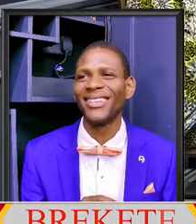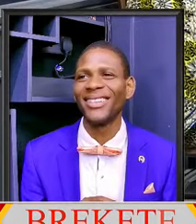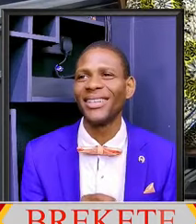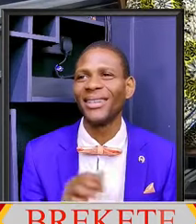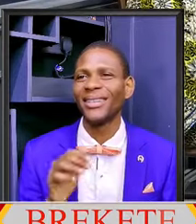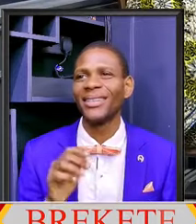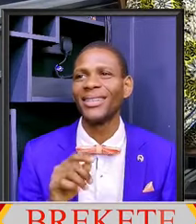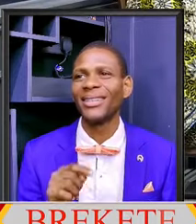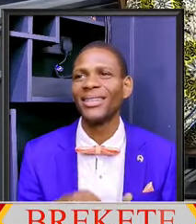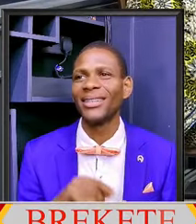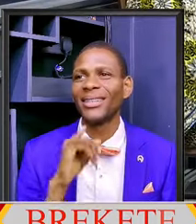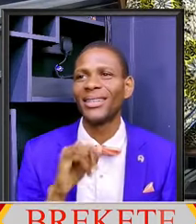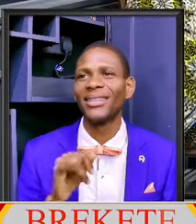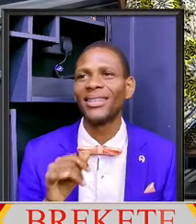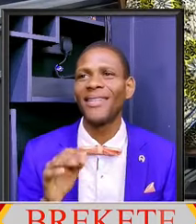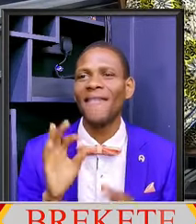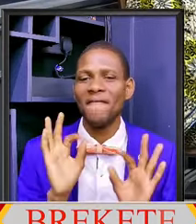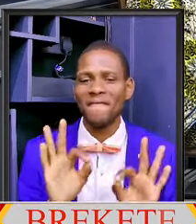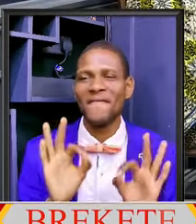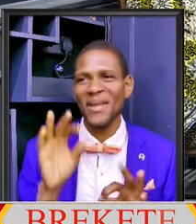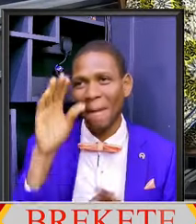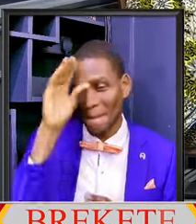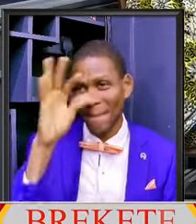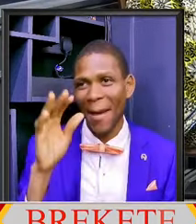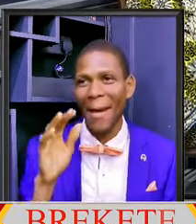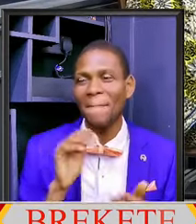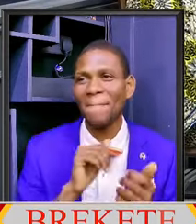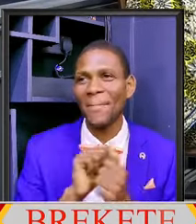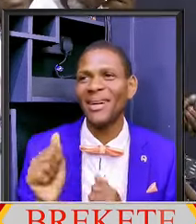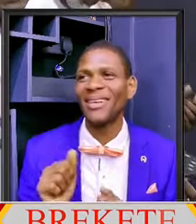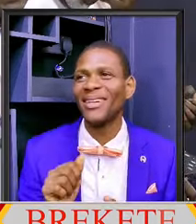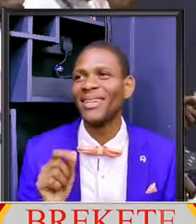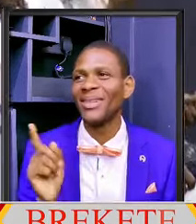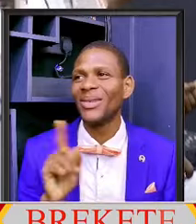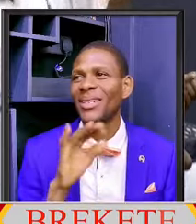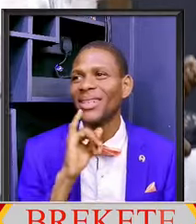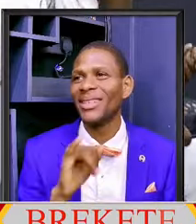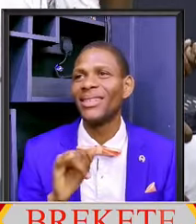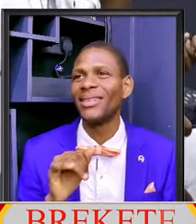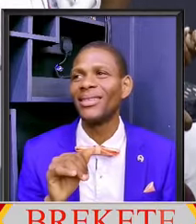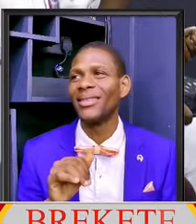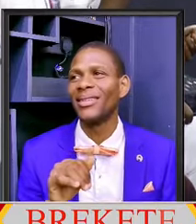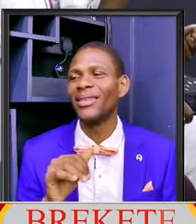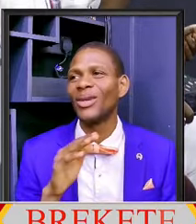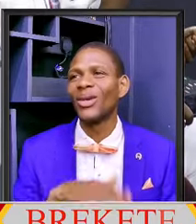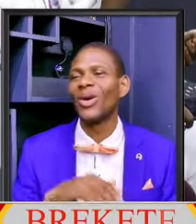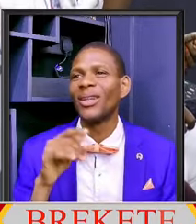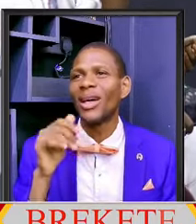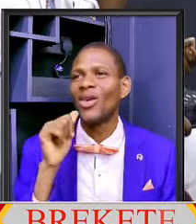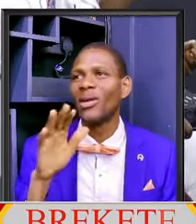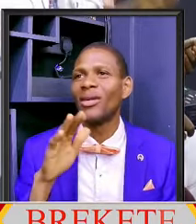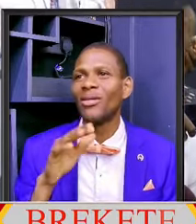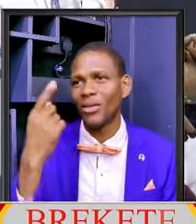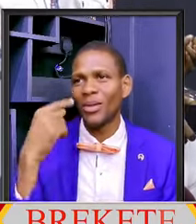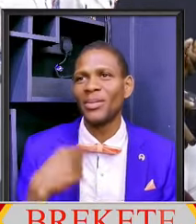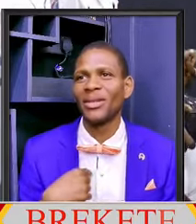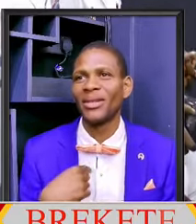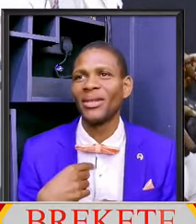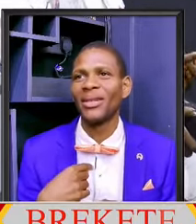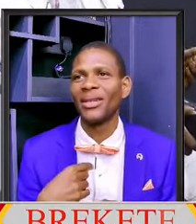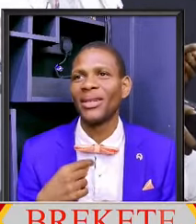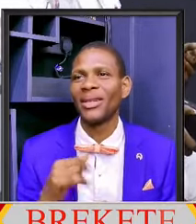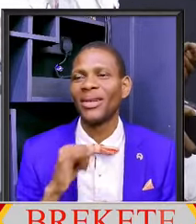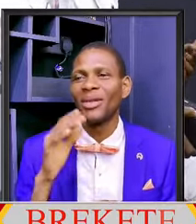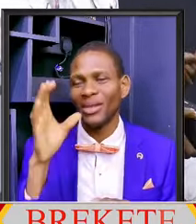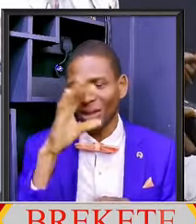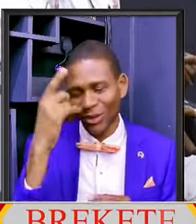No, this one the fit man pass. Where Hajia? Where call Hajia for me? I go look